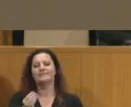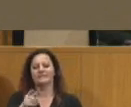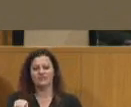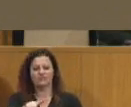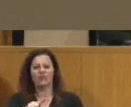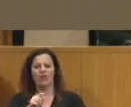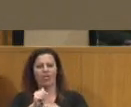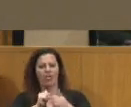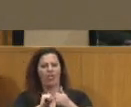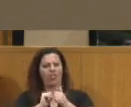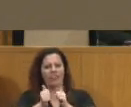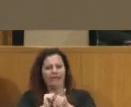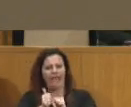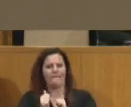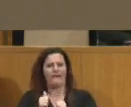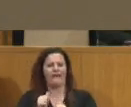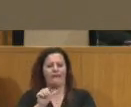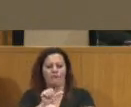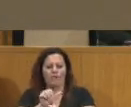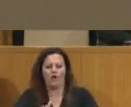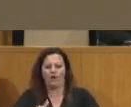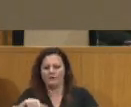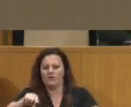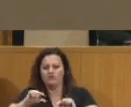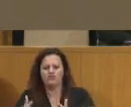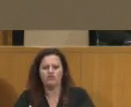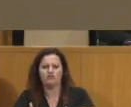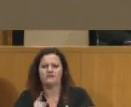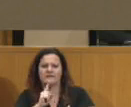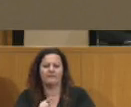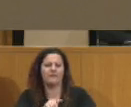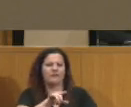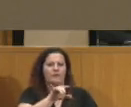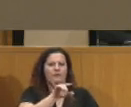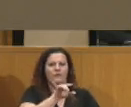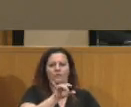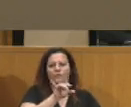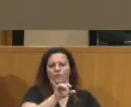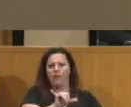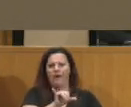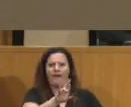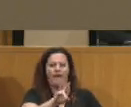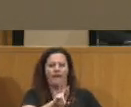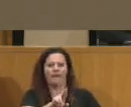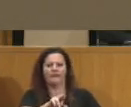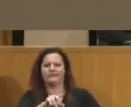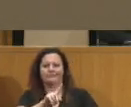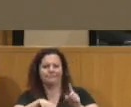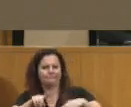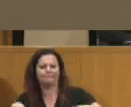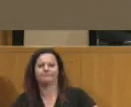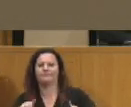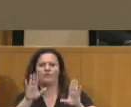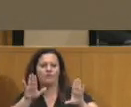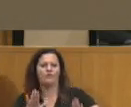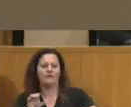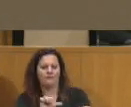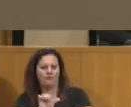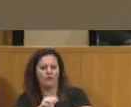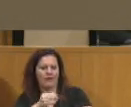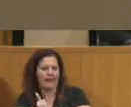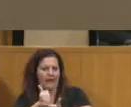timing. It's, you know, after 2 years, I think this is a great reminder that it's